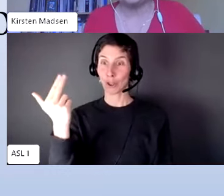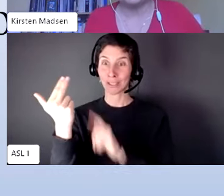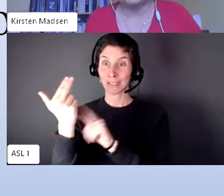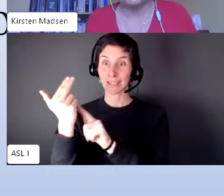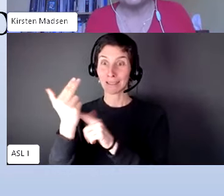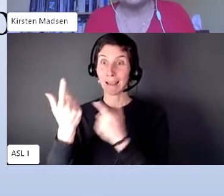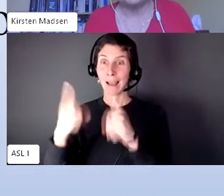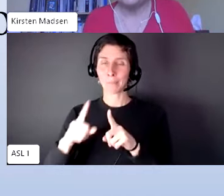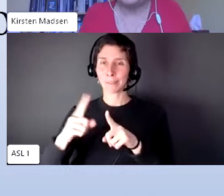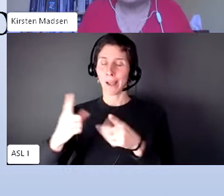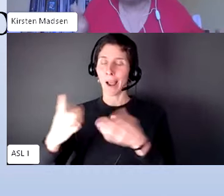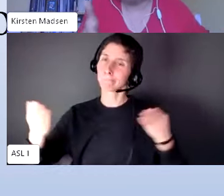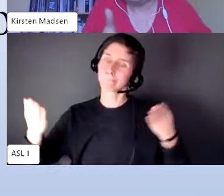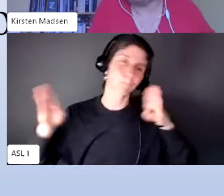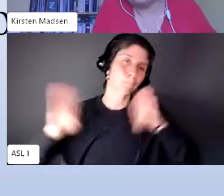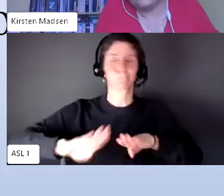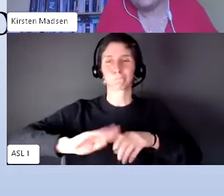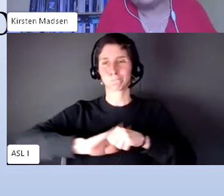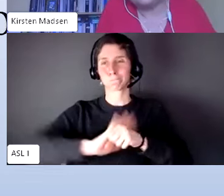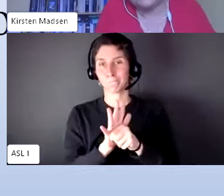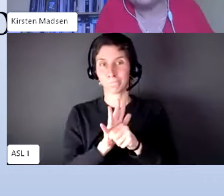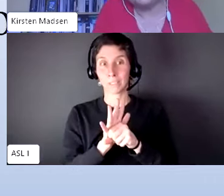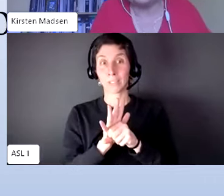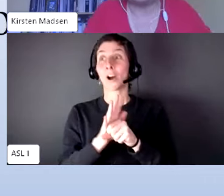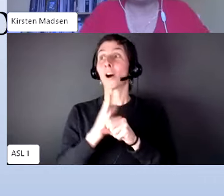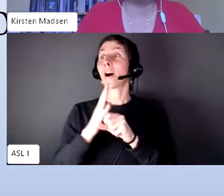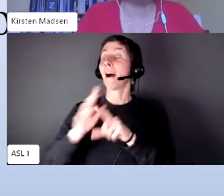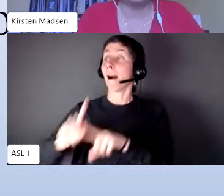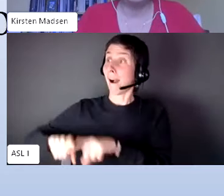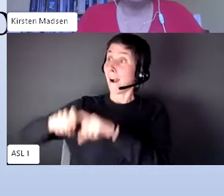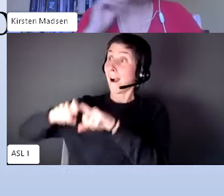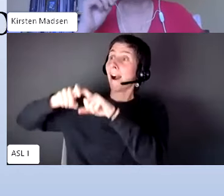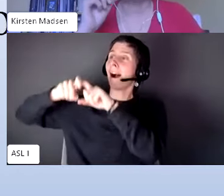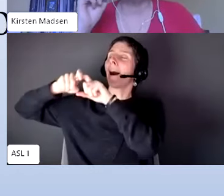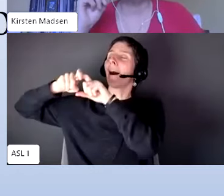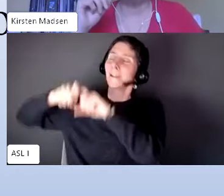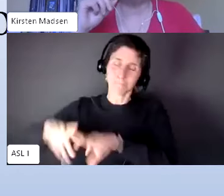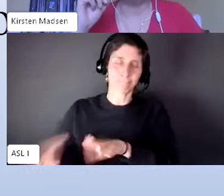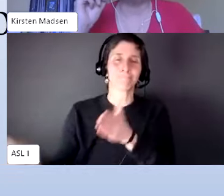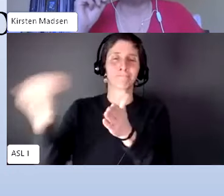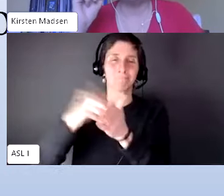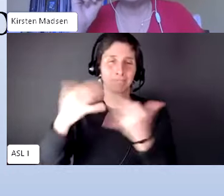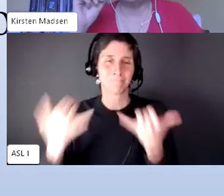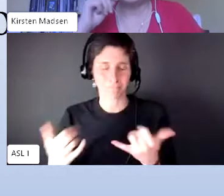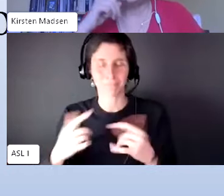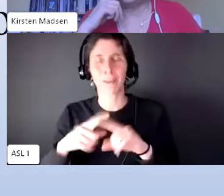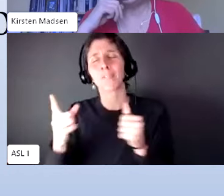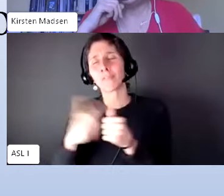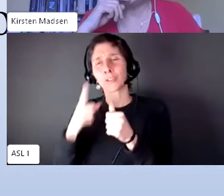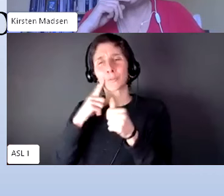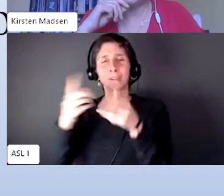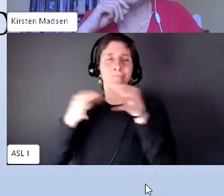down. So we're going to carry on from that particular presentation, but there will be a brief overview of the Seniors